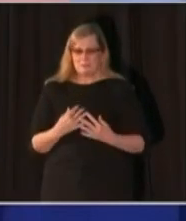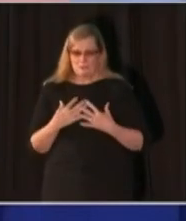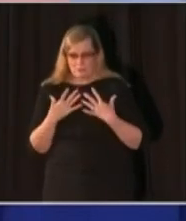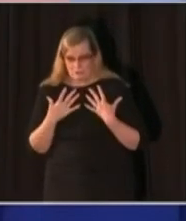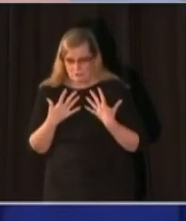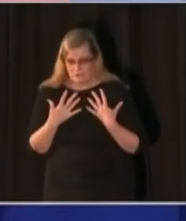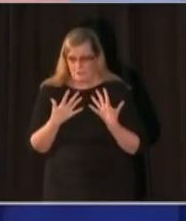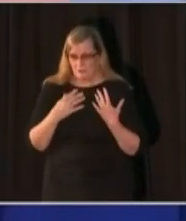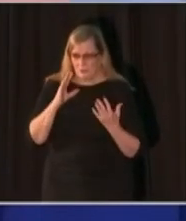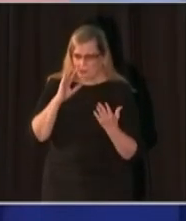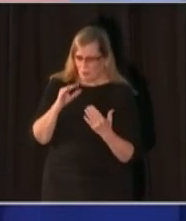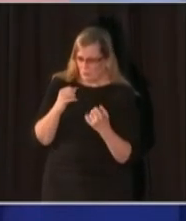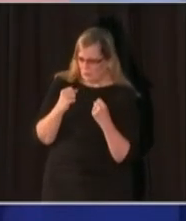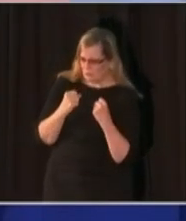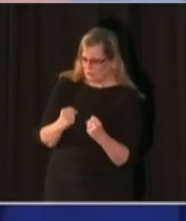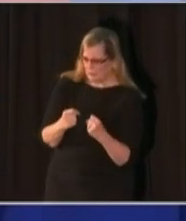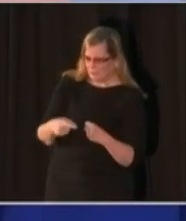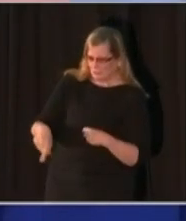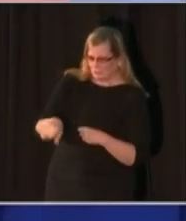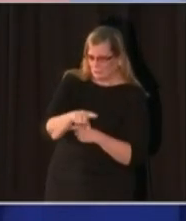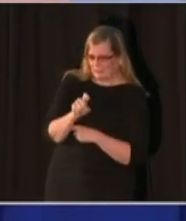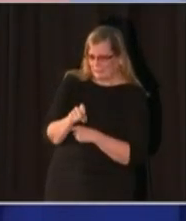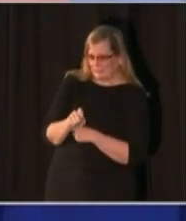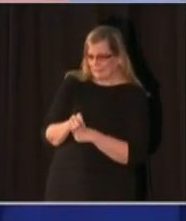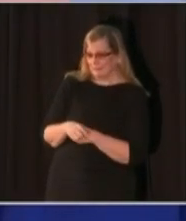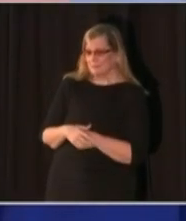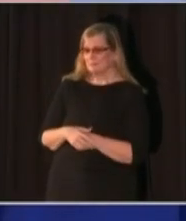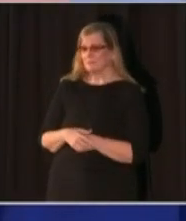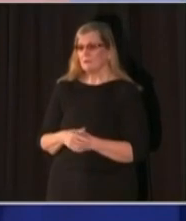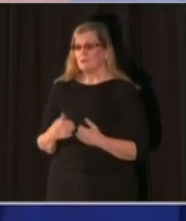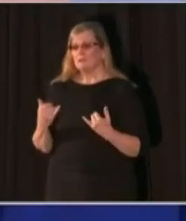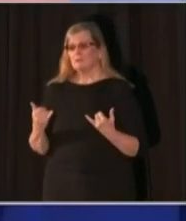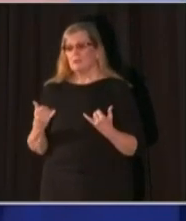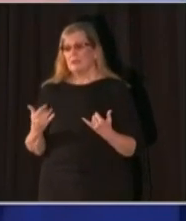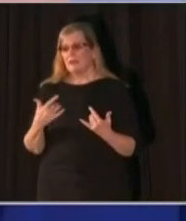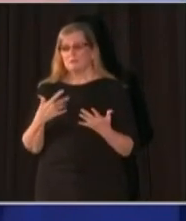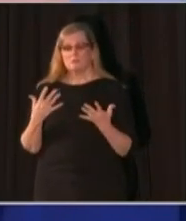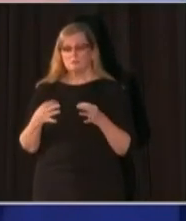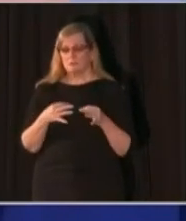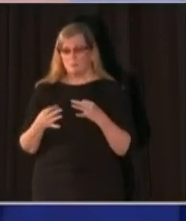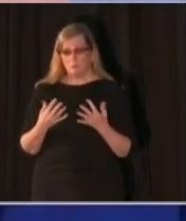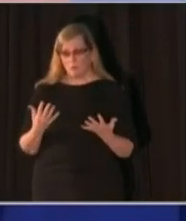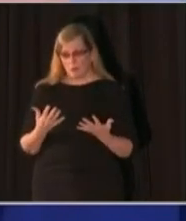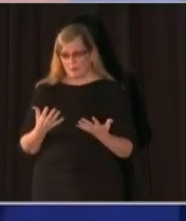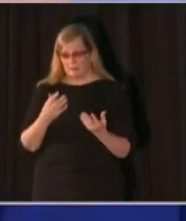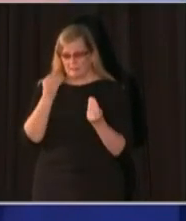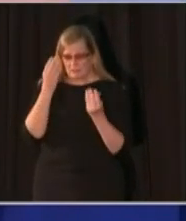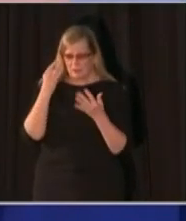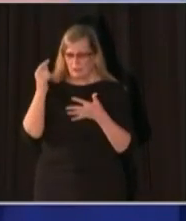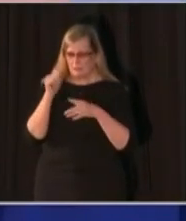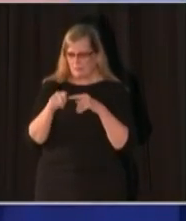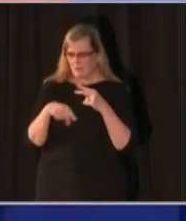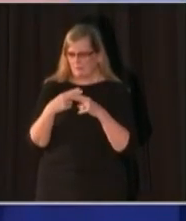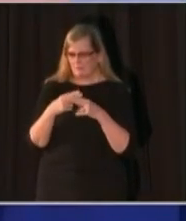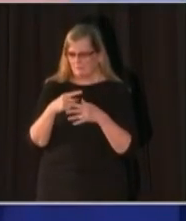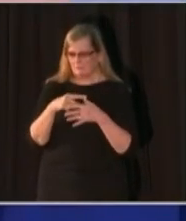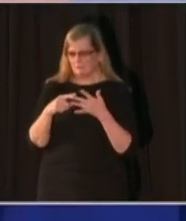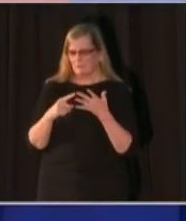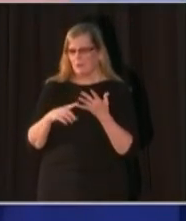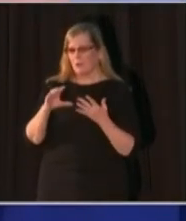moment. Today, I am providing a briefing on the district's response to COVID-19.